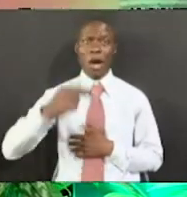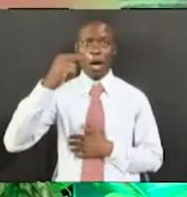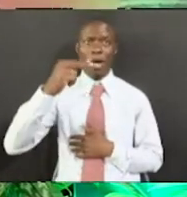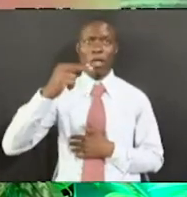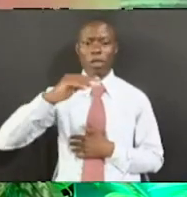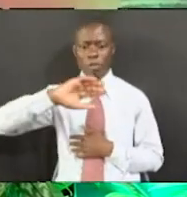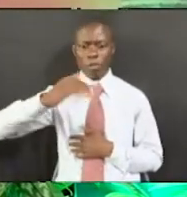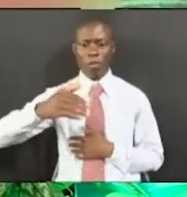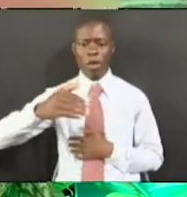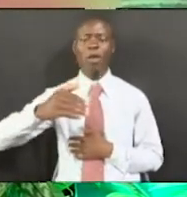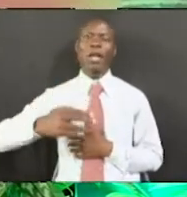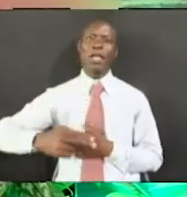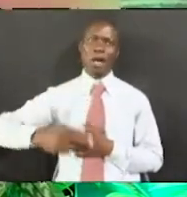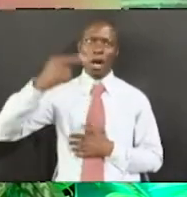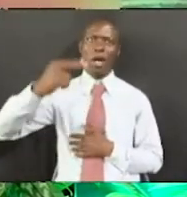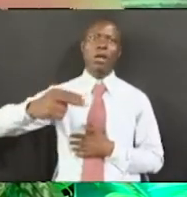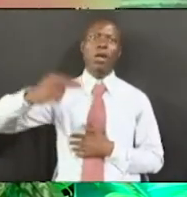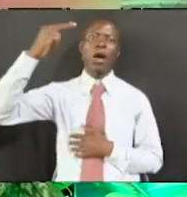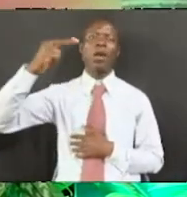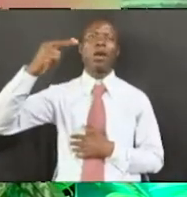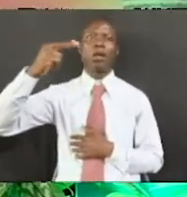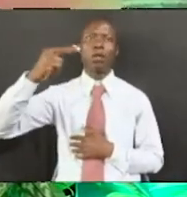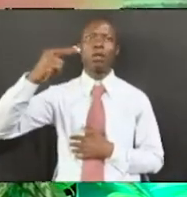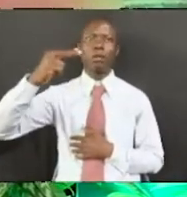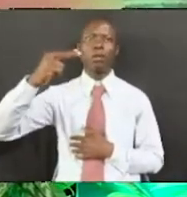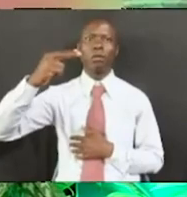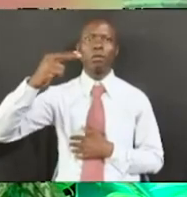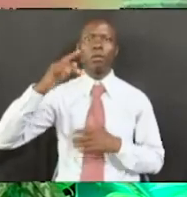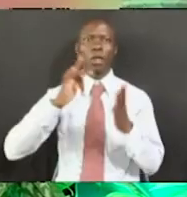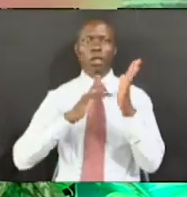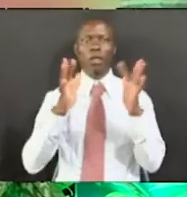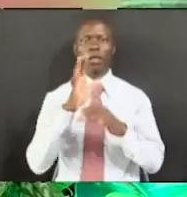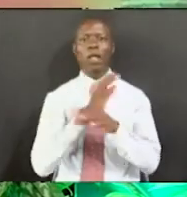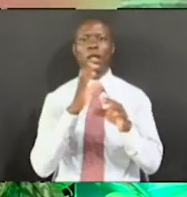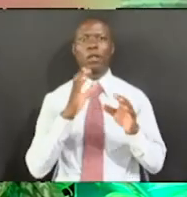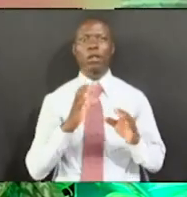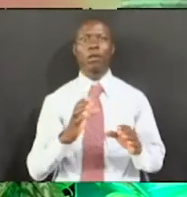mountain that is higher than I. Jesus Christ.